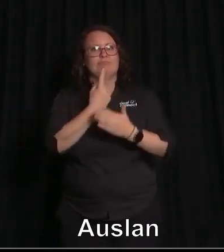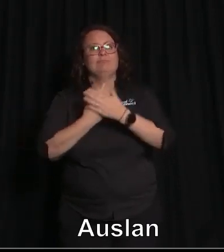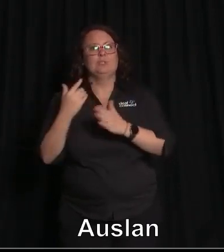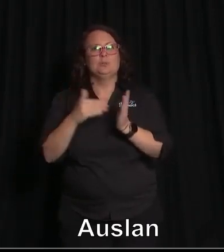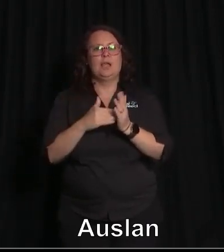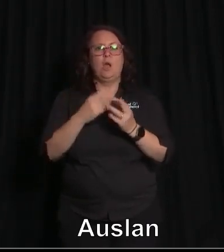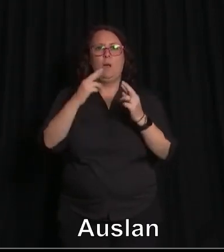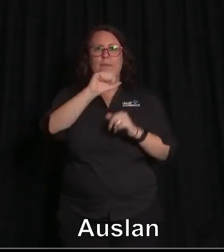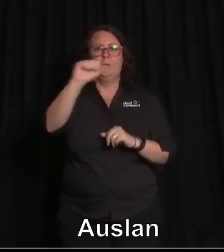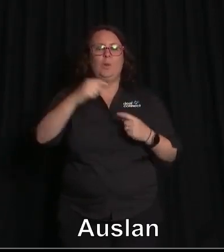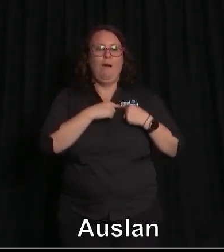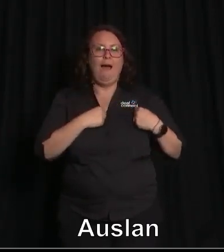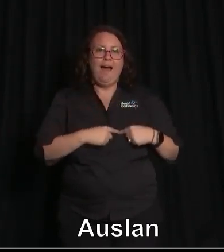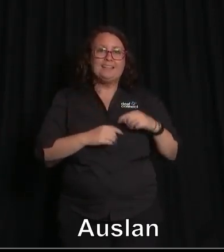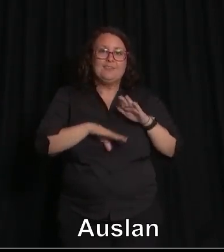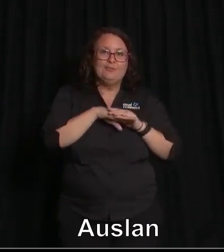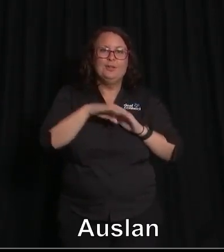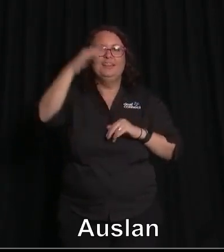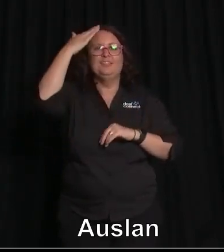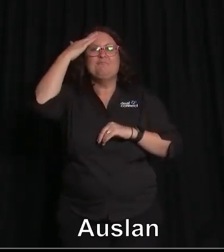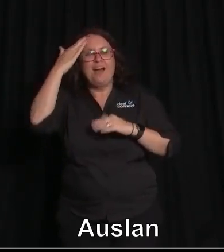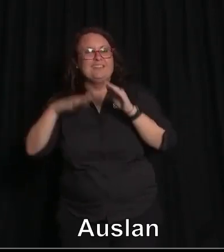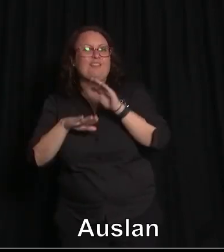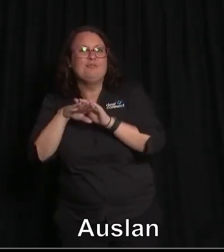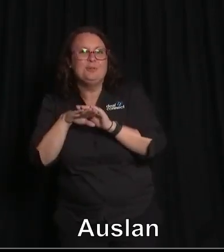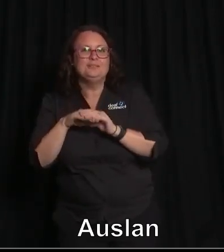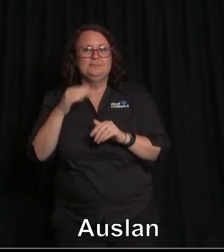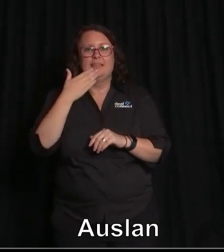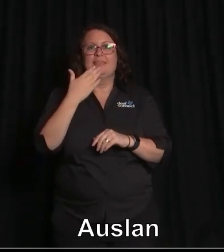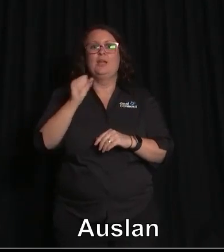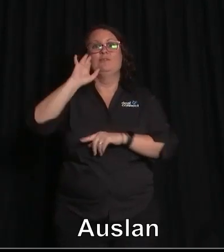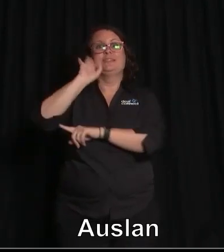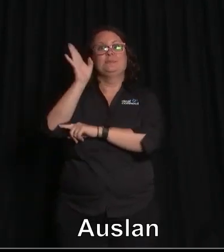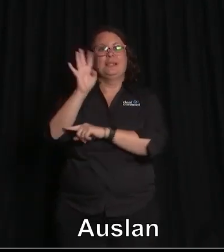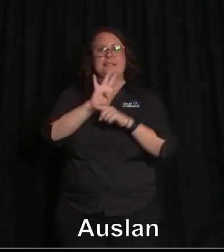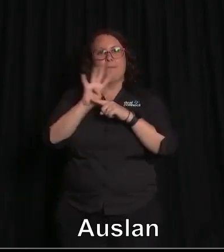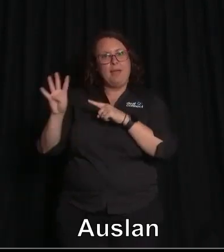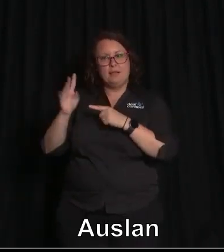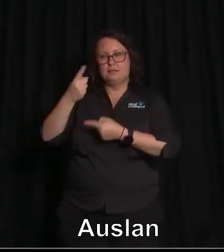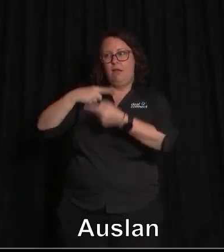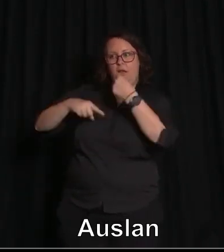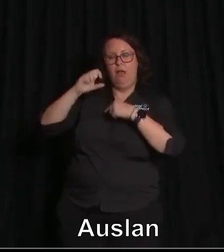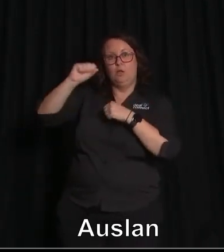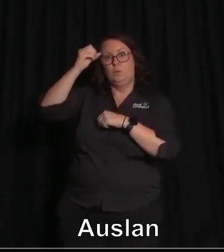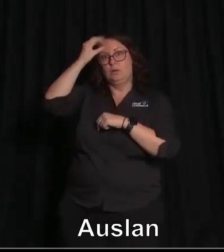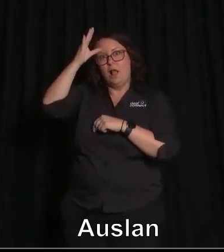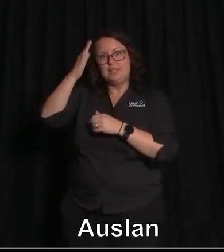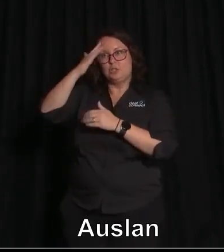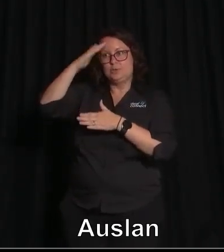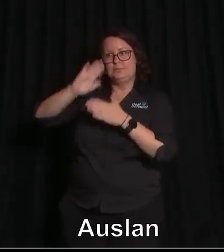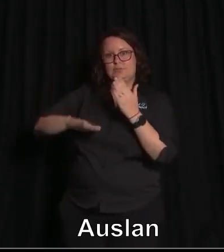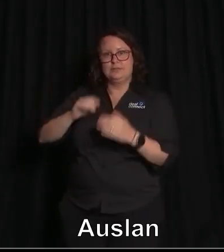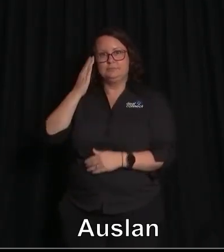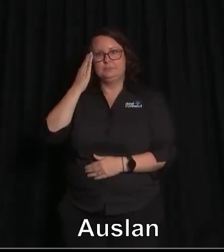hope your hearts are as full as your minds. Thank you to all our speakers and panelists who've come together today to share your knowledge and your experiences. As